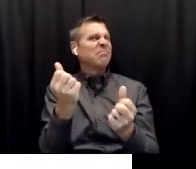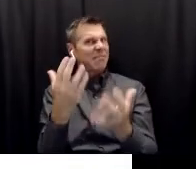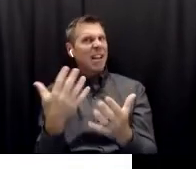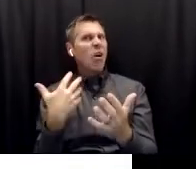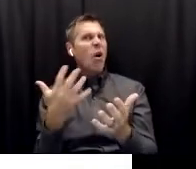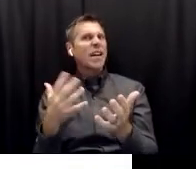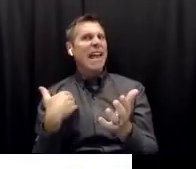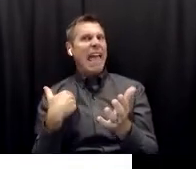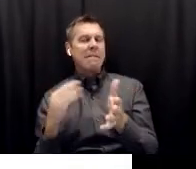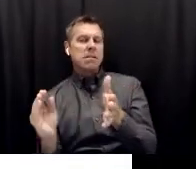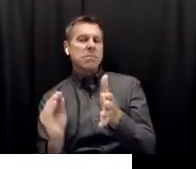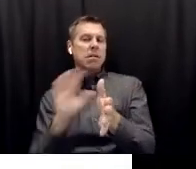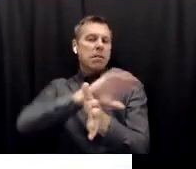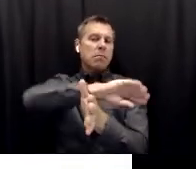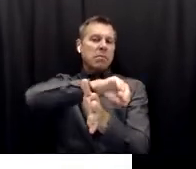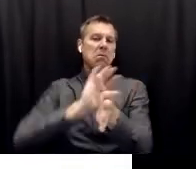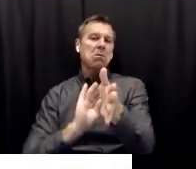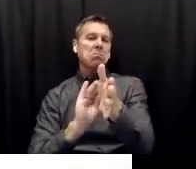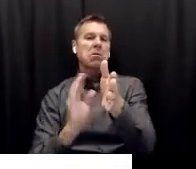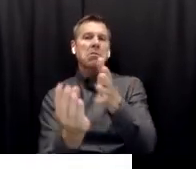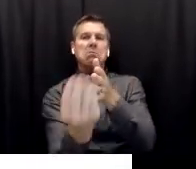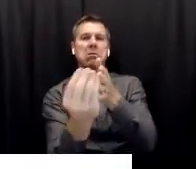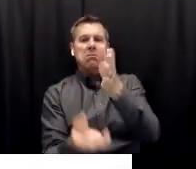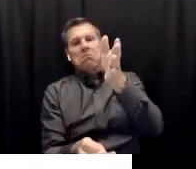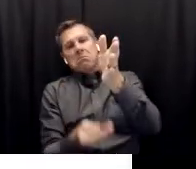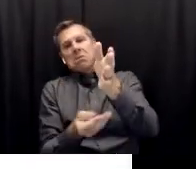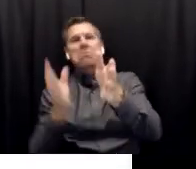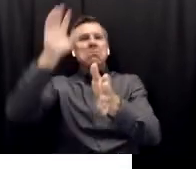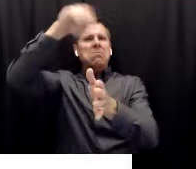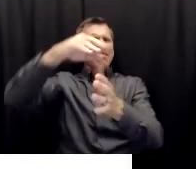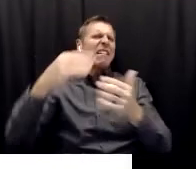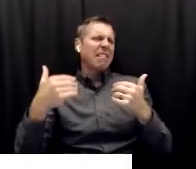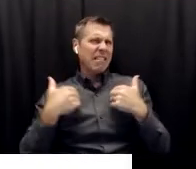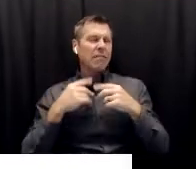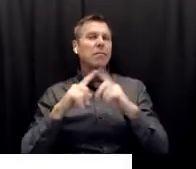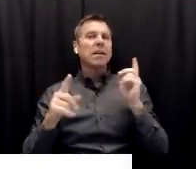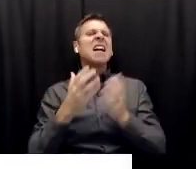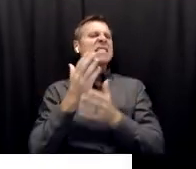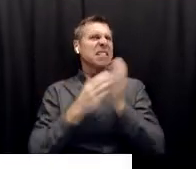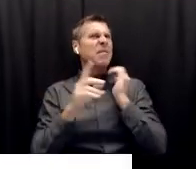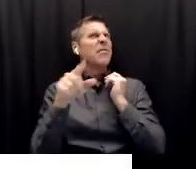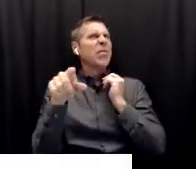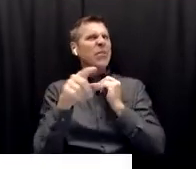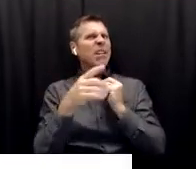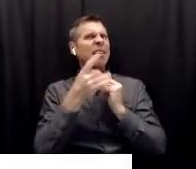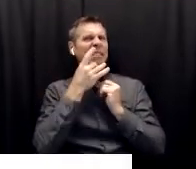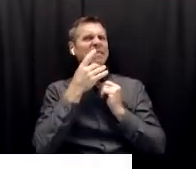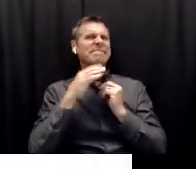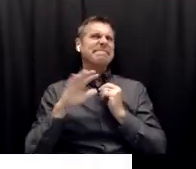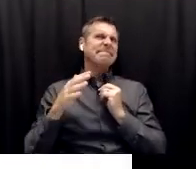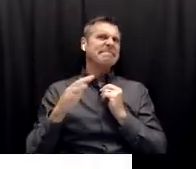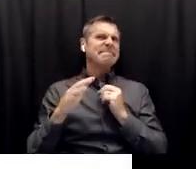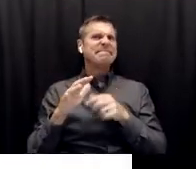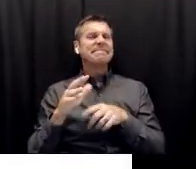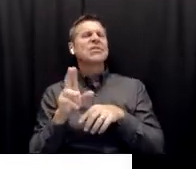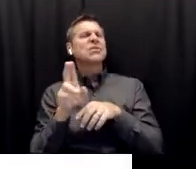navigational lights on them. But what we do find that many of these built-in navigational lights are only